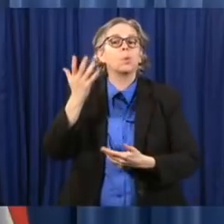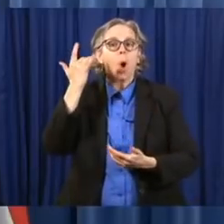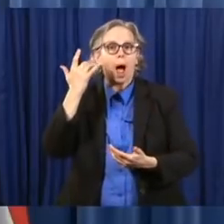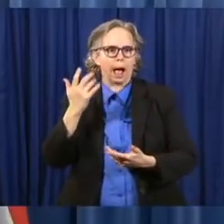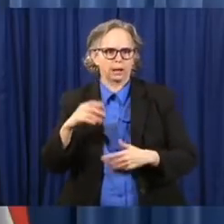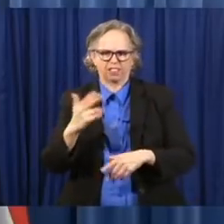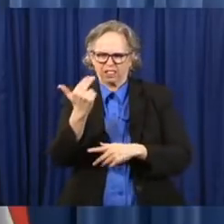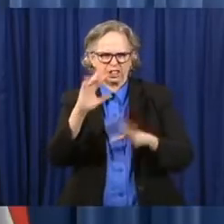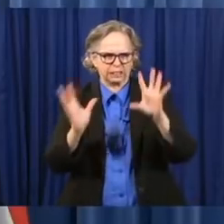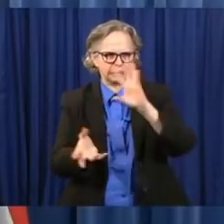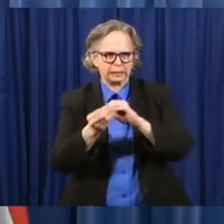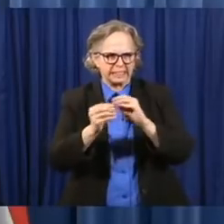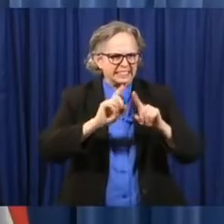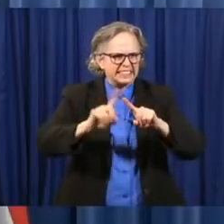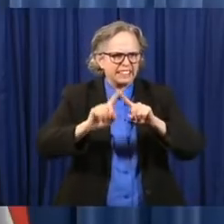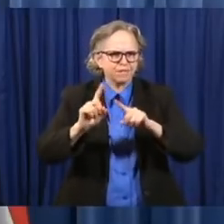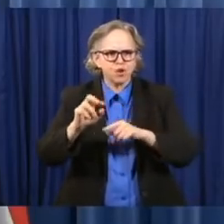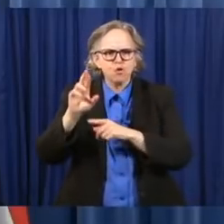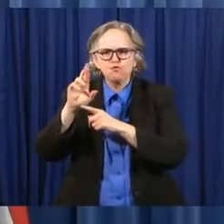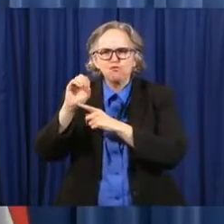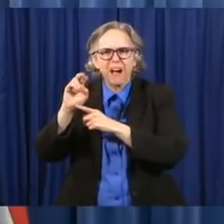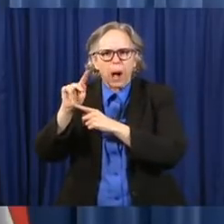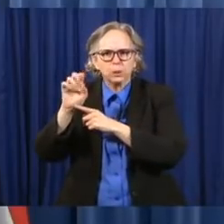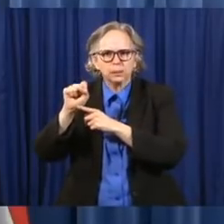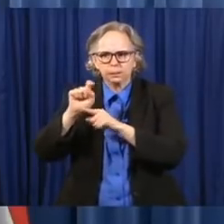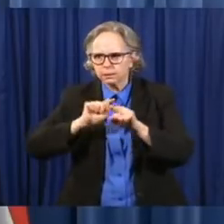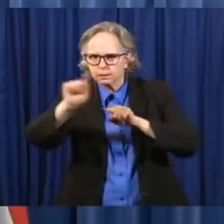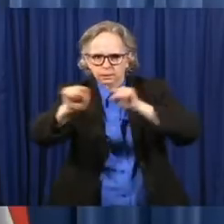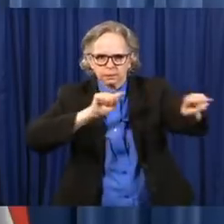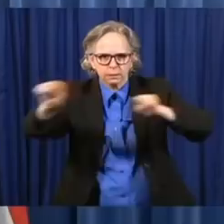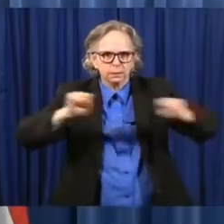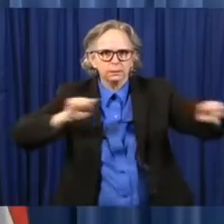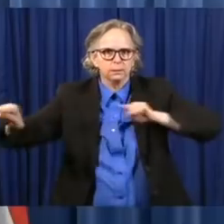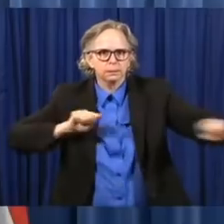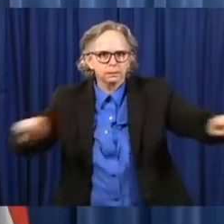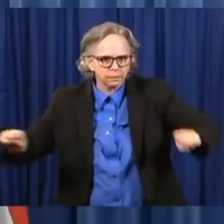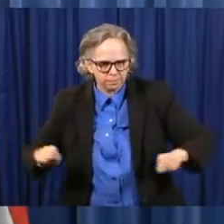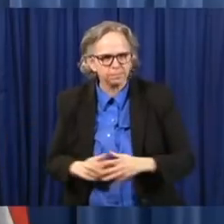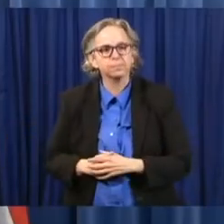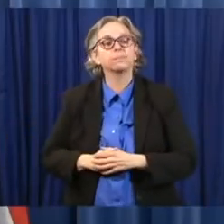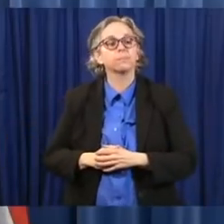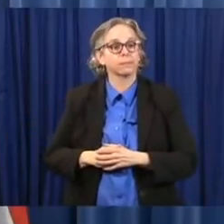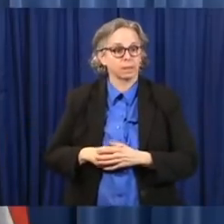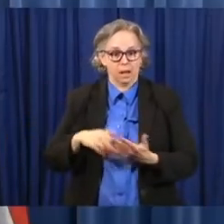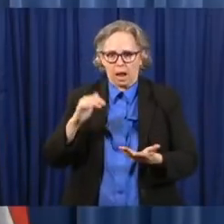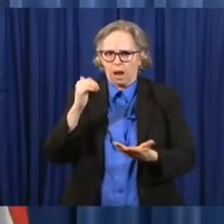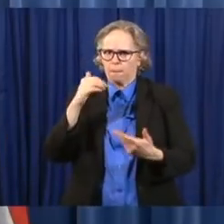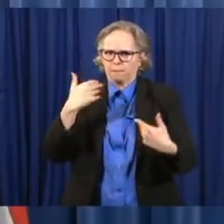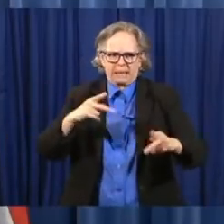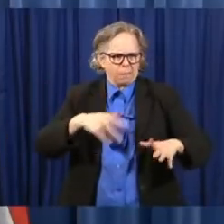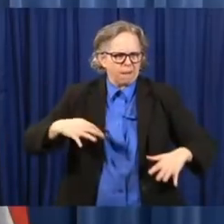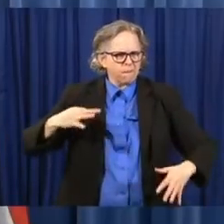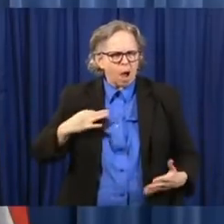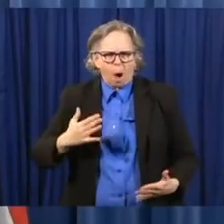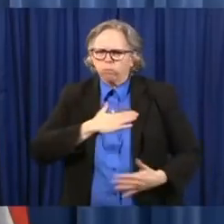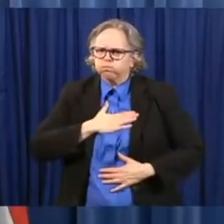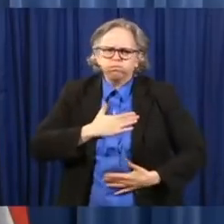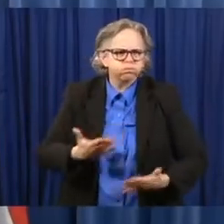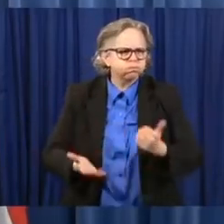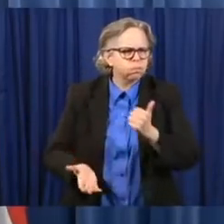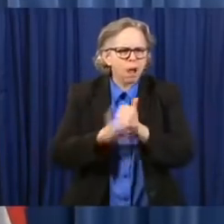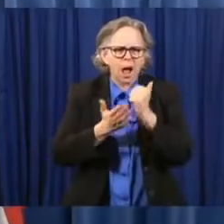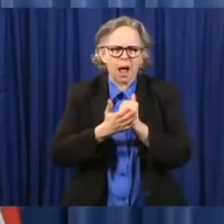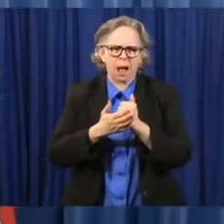all ages, including high school students. There's always a need for these helpers in all of our communities throughout our great Buckeye